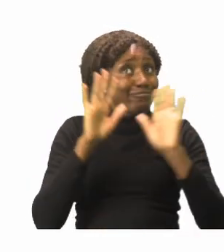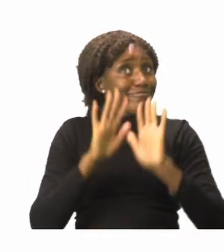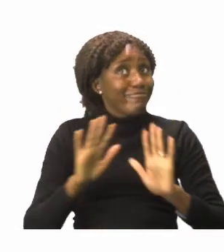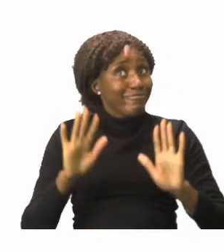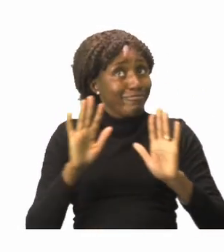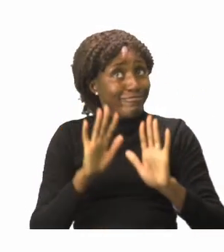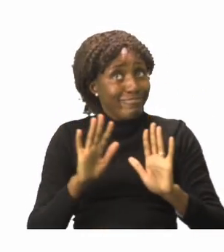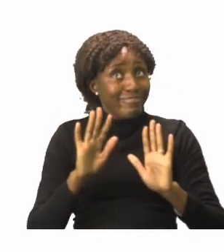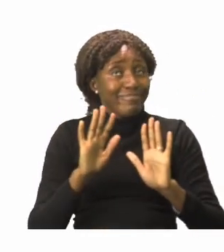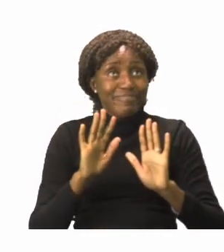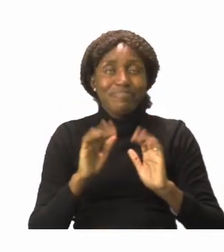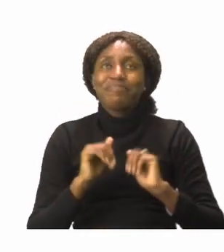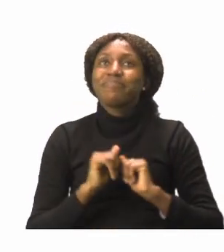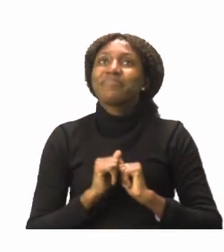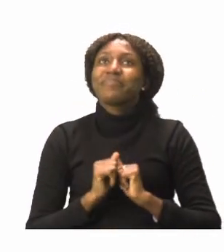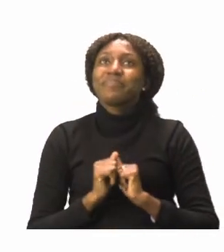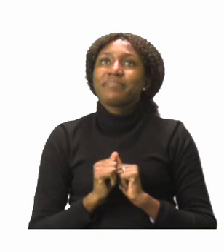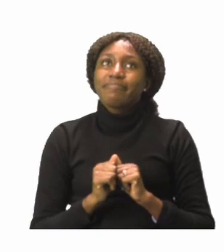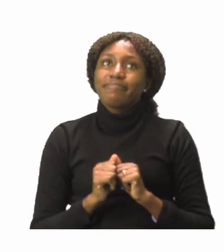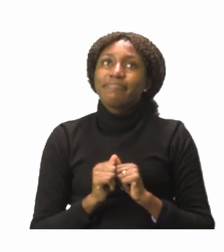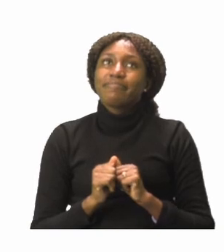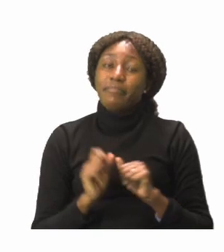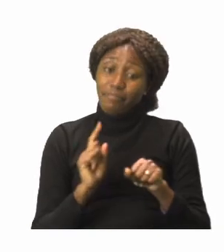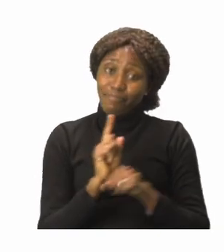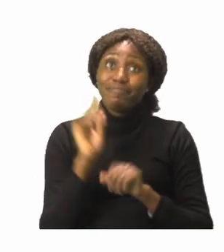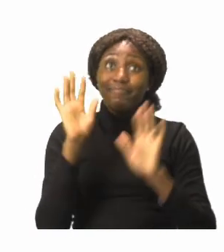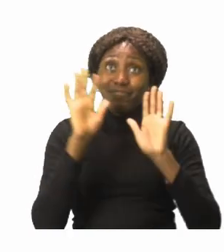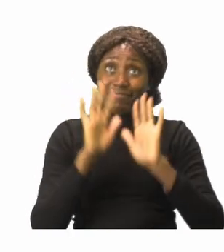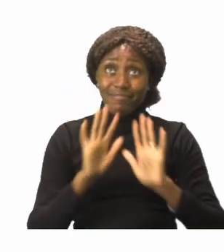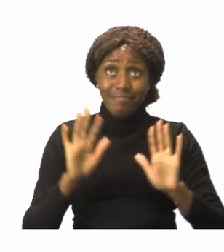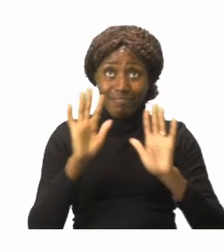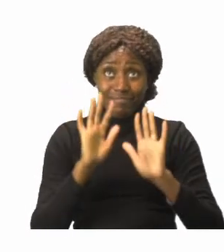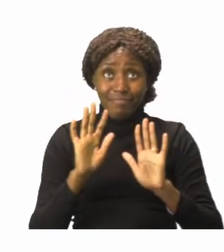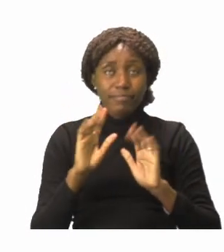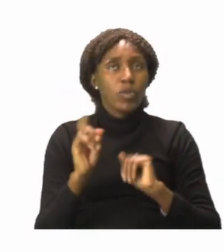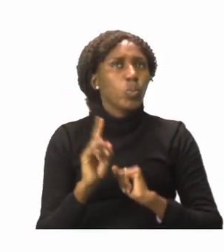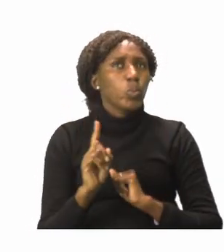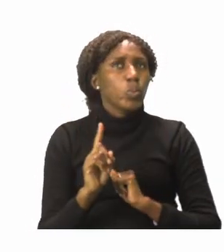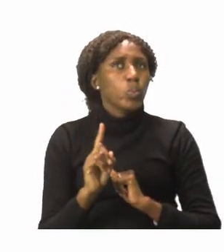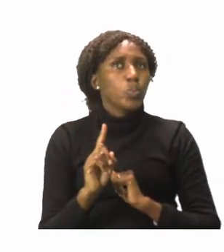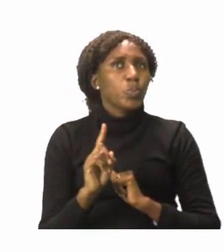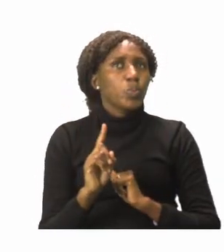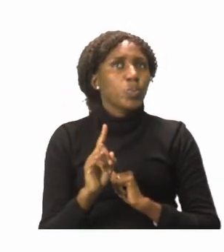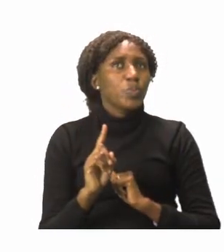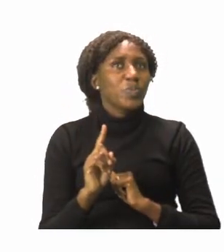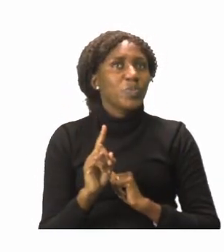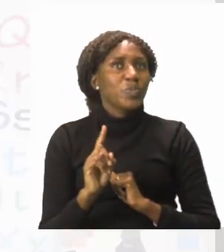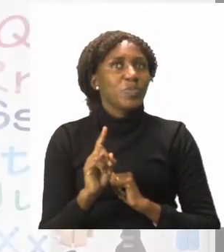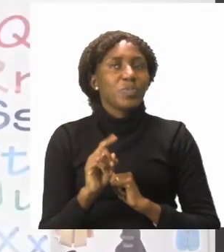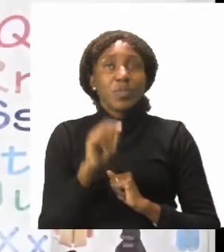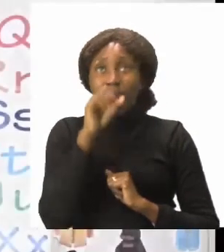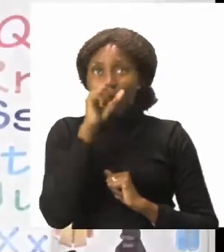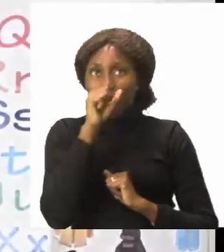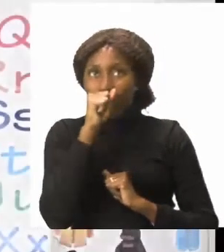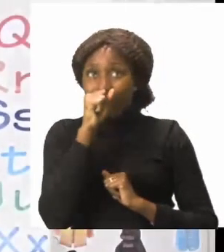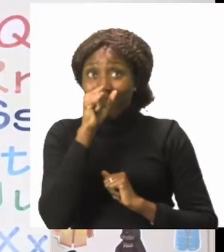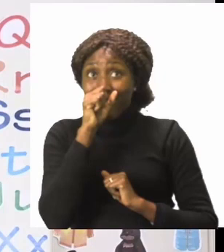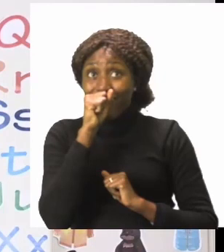colors. So the first color that I have in my hand is a color called